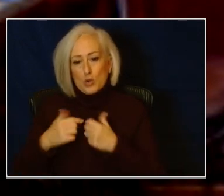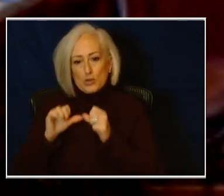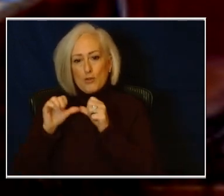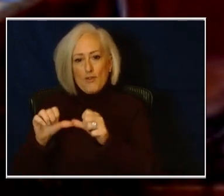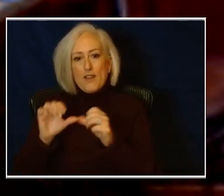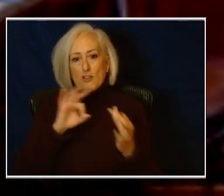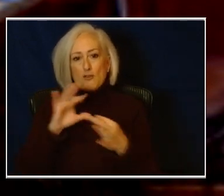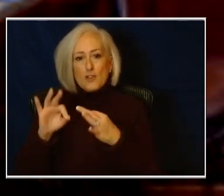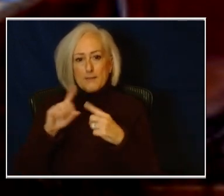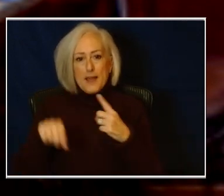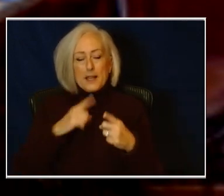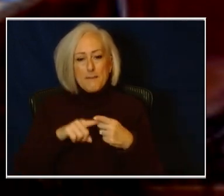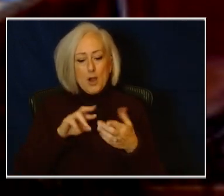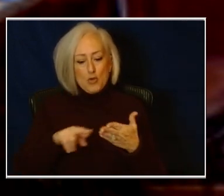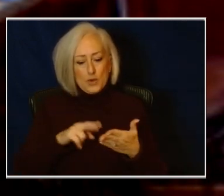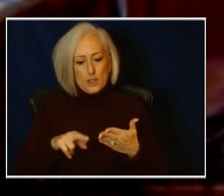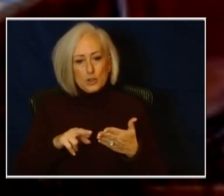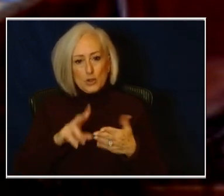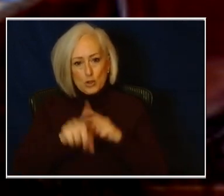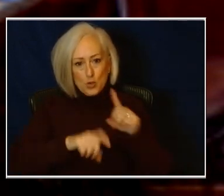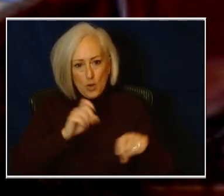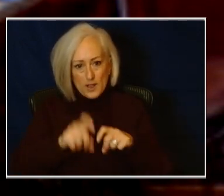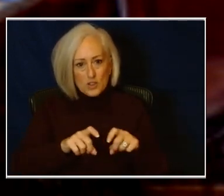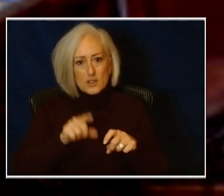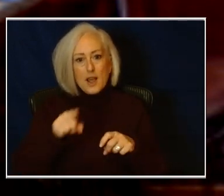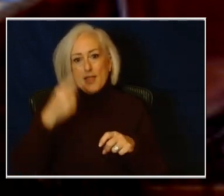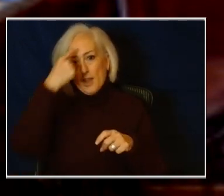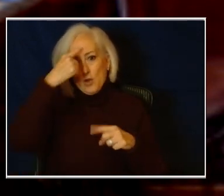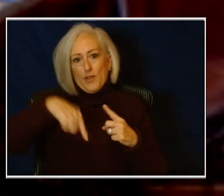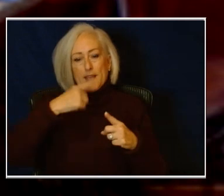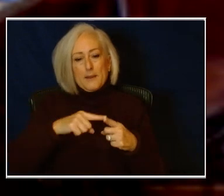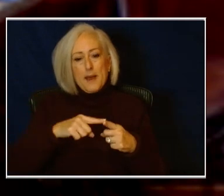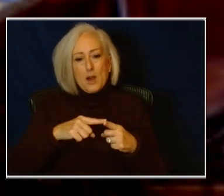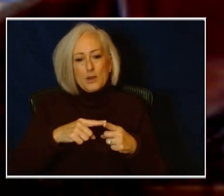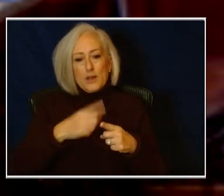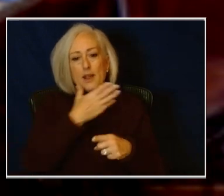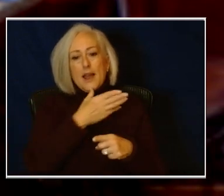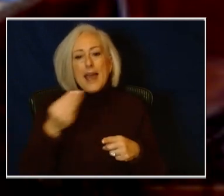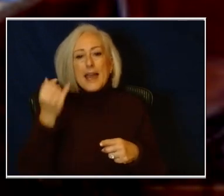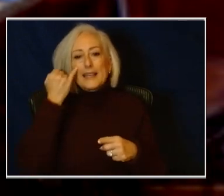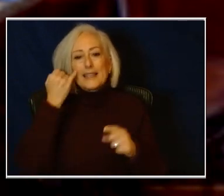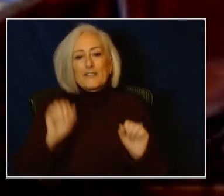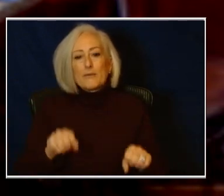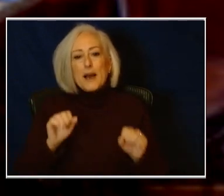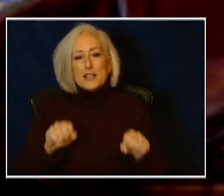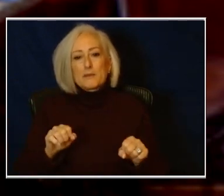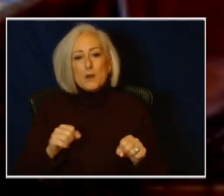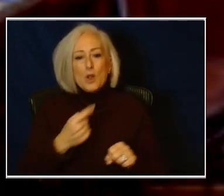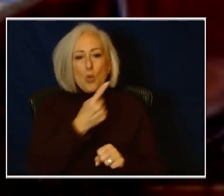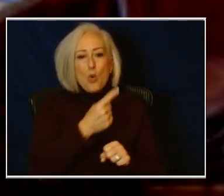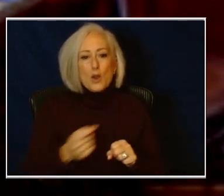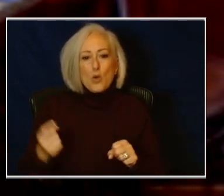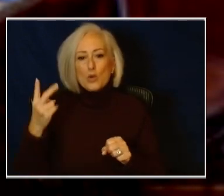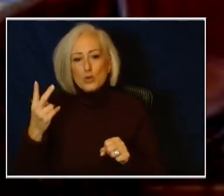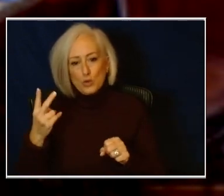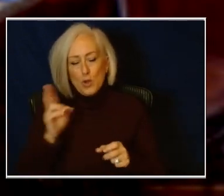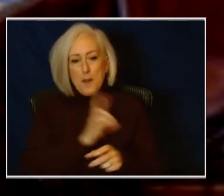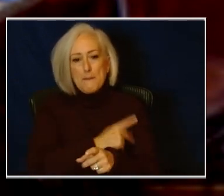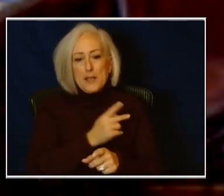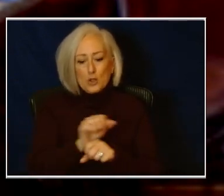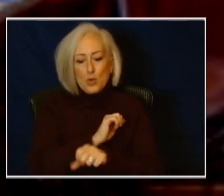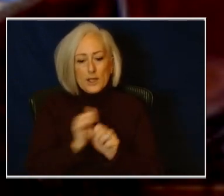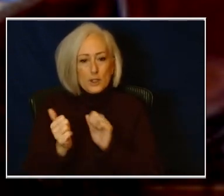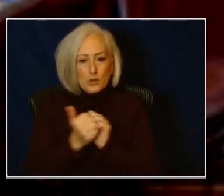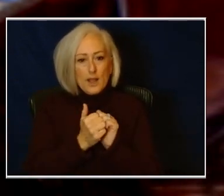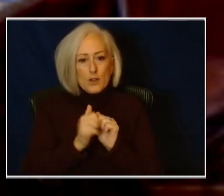research questions or the research that you're thinking about. And if possible, actually get one or more patients working with you on